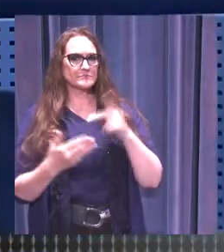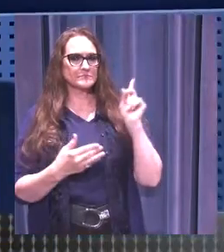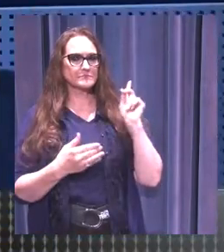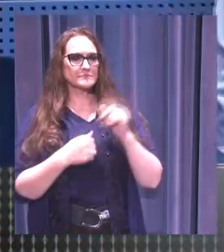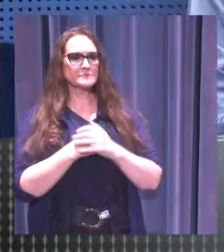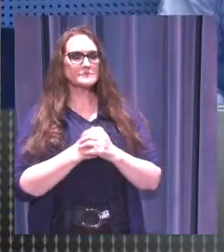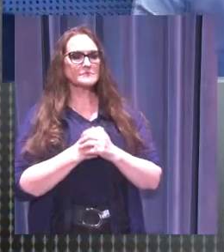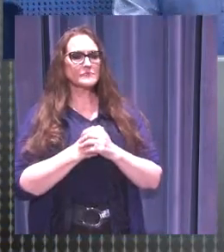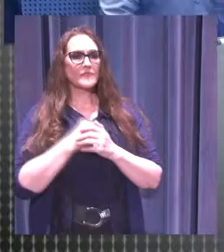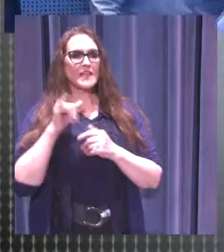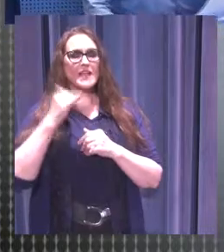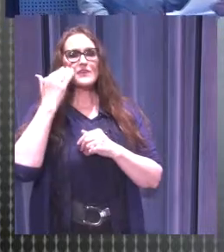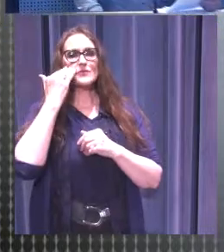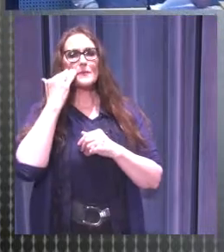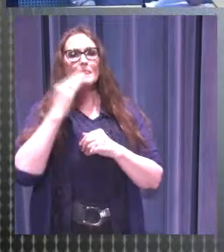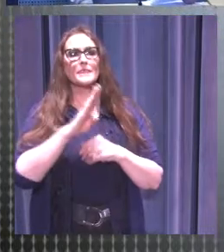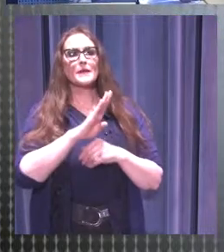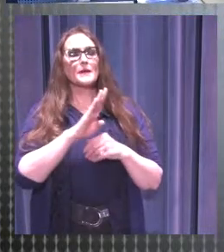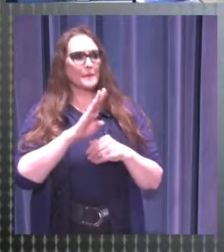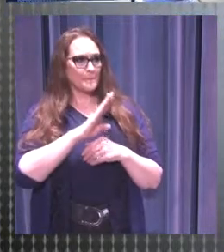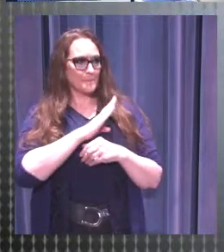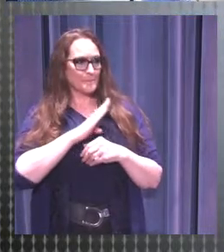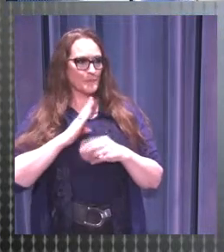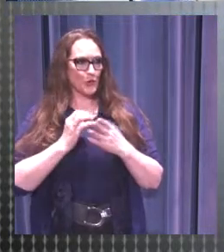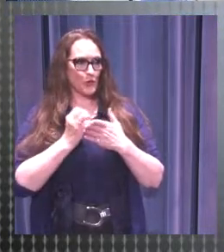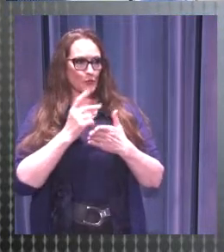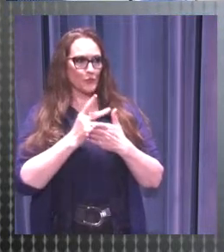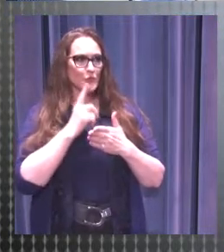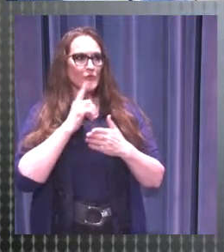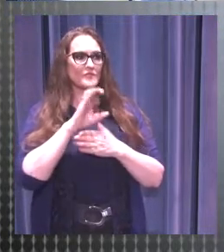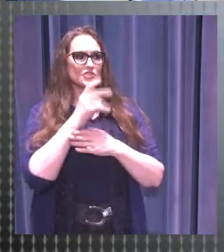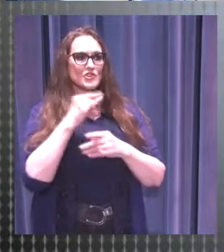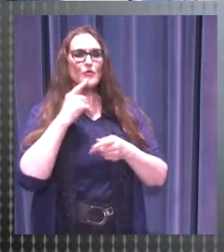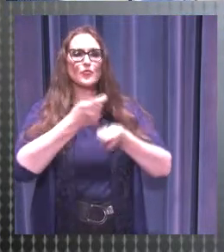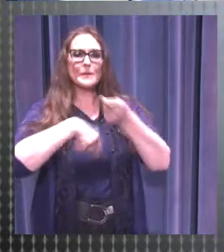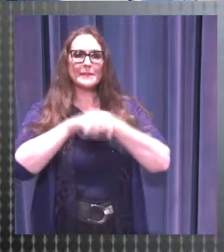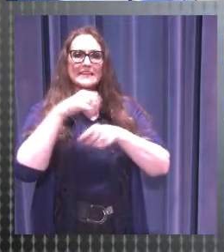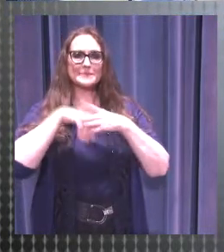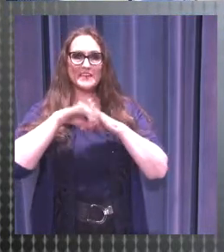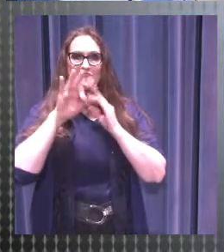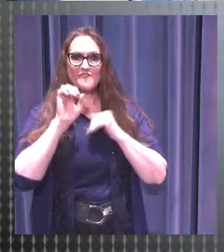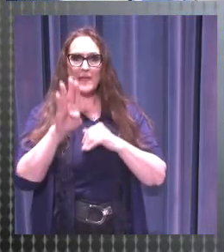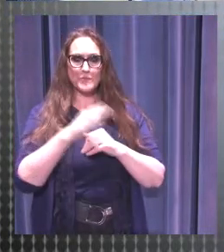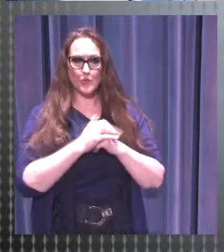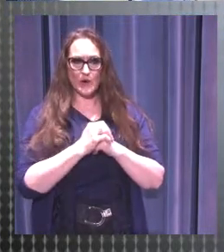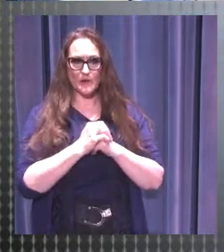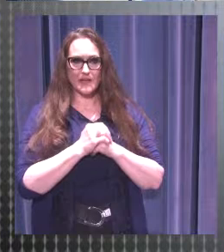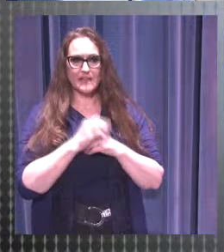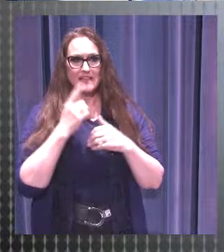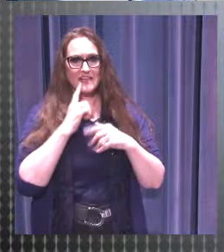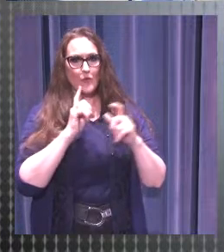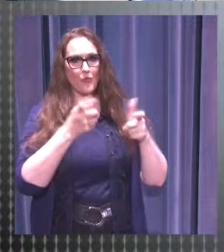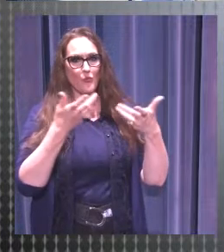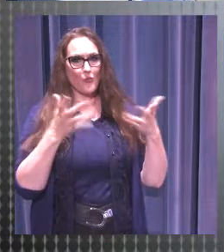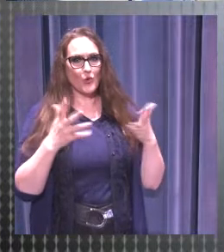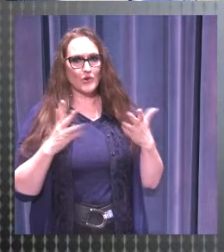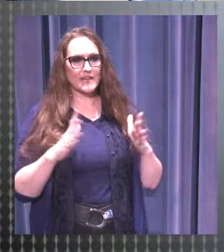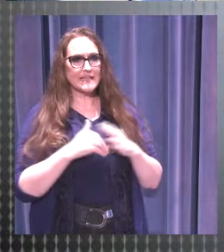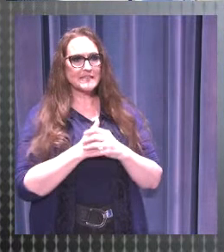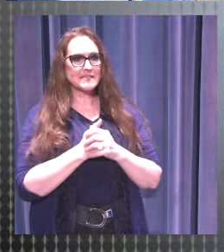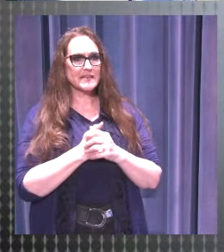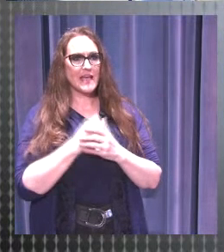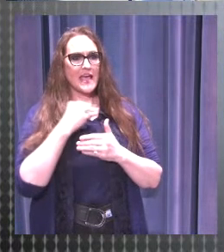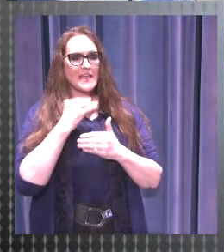As you are aware, the board approved the Curtis Mott boiler chiller replacement in February. That has been awarded,